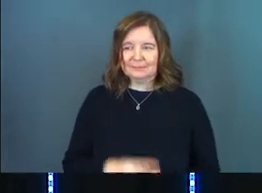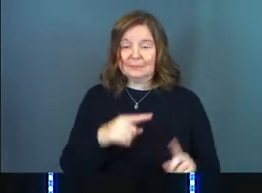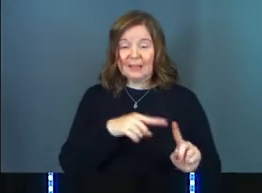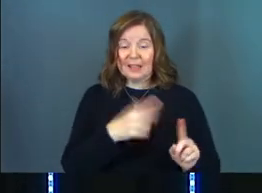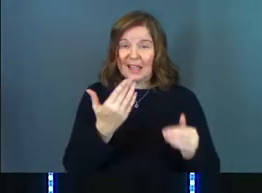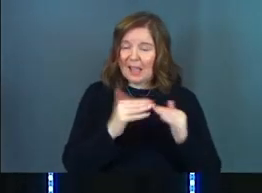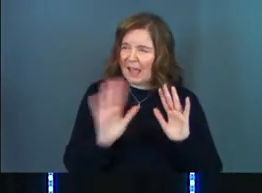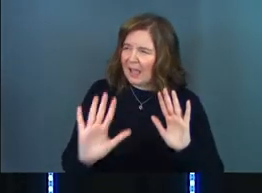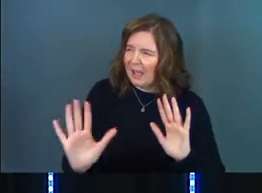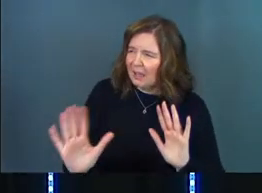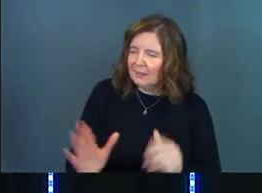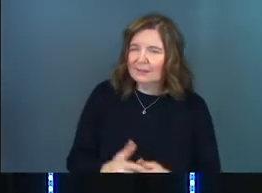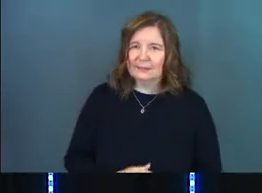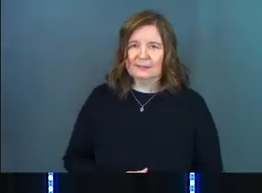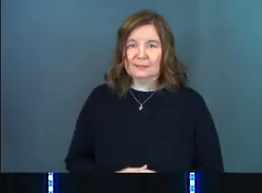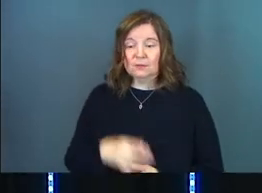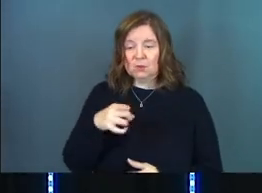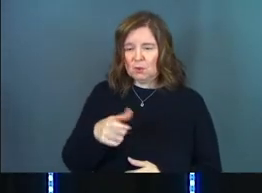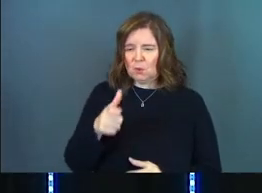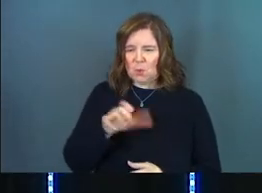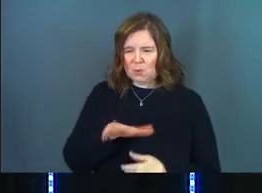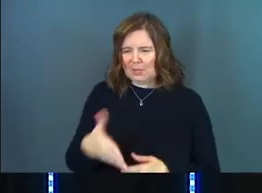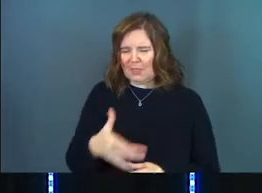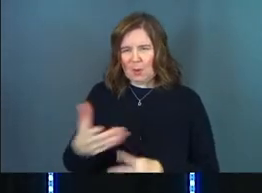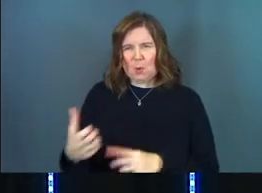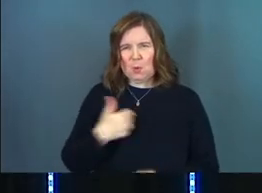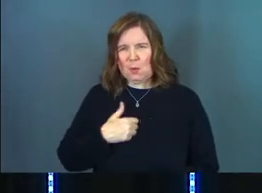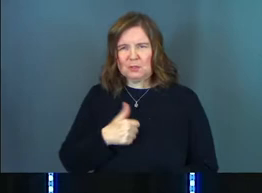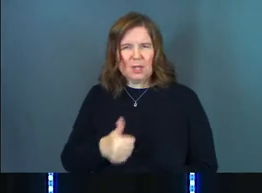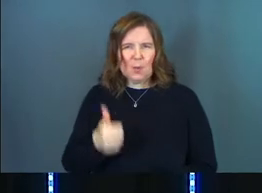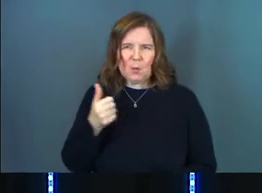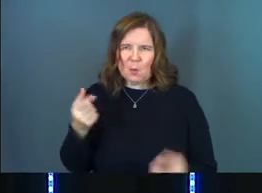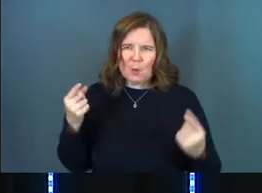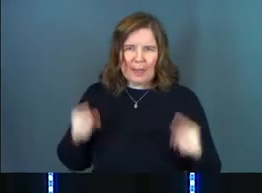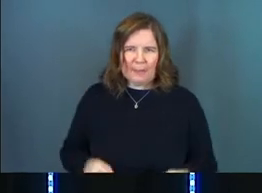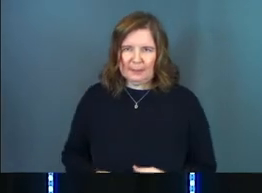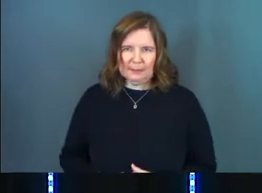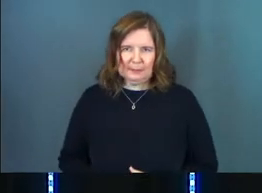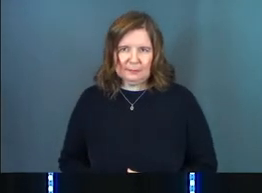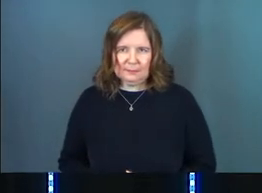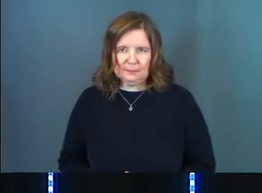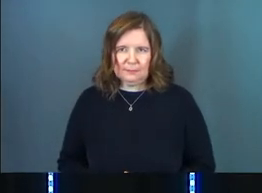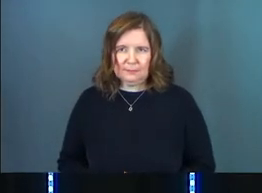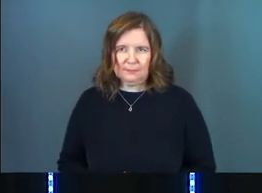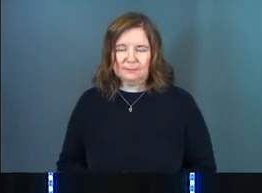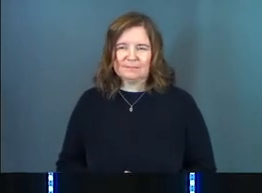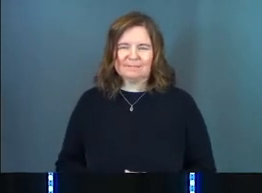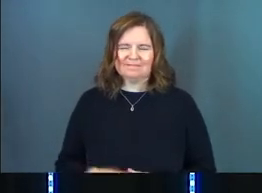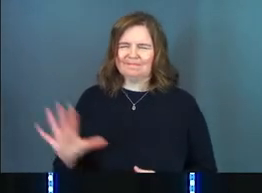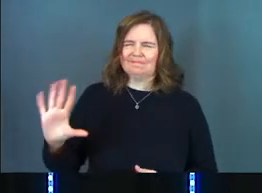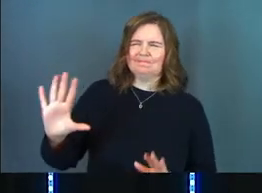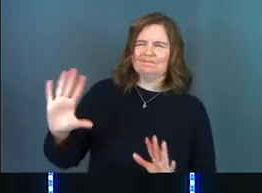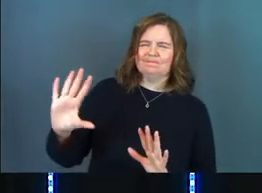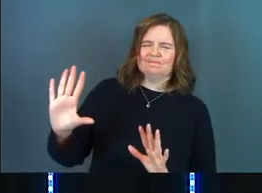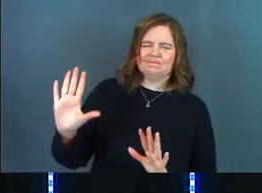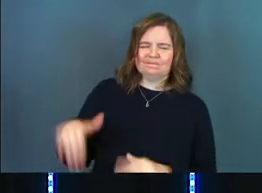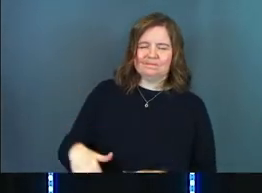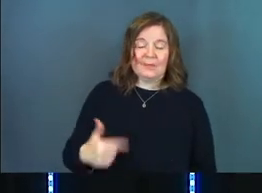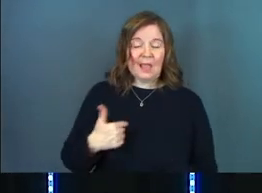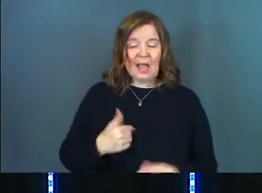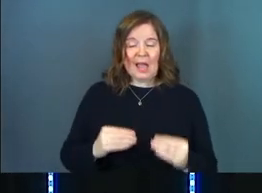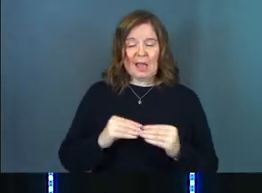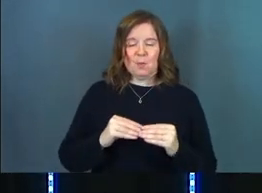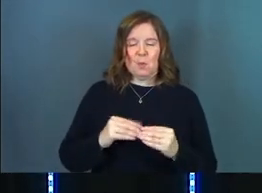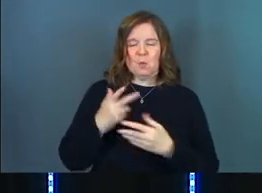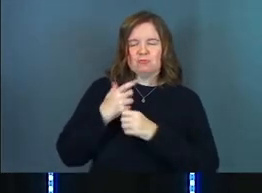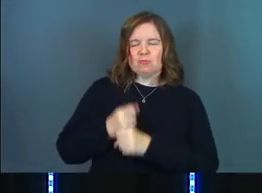He says, heaven forbid. He says, you won't die. They won't arrest you. This won't happen. Nah, Jesus, I'm